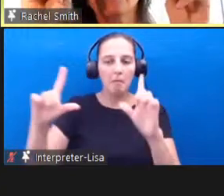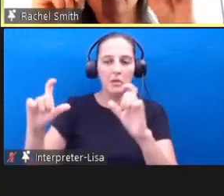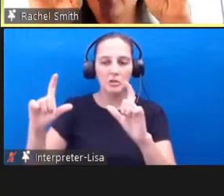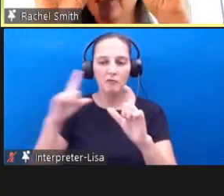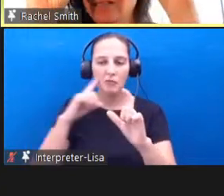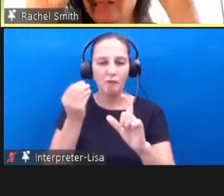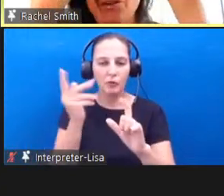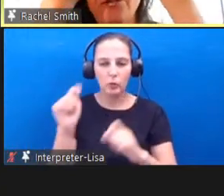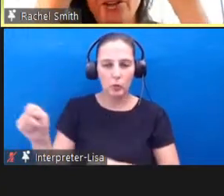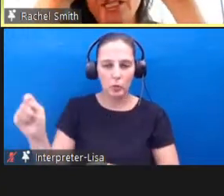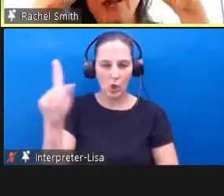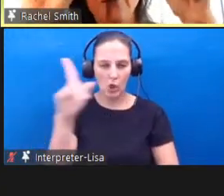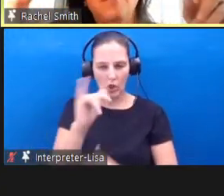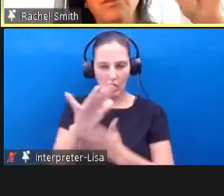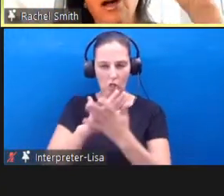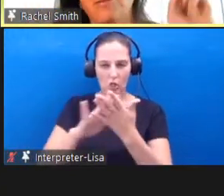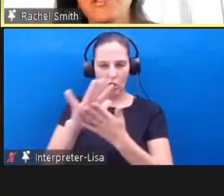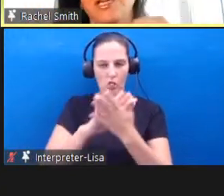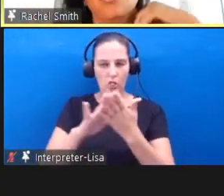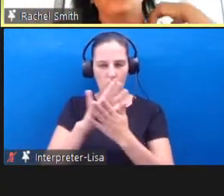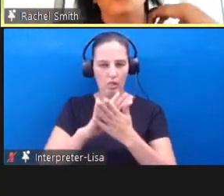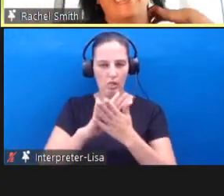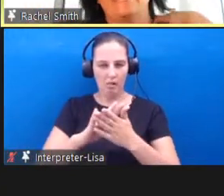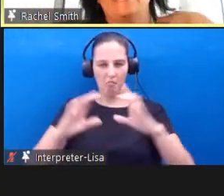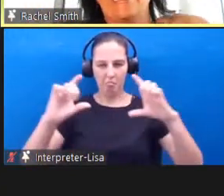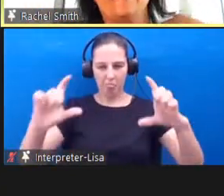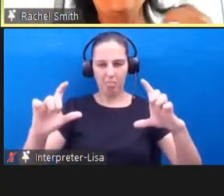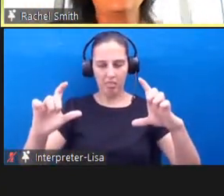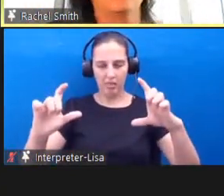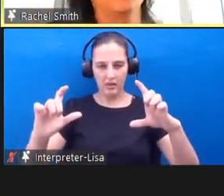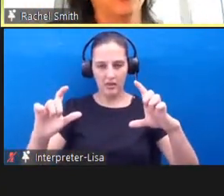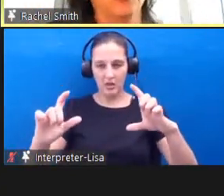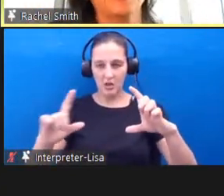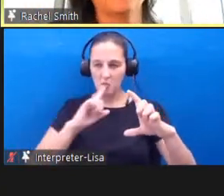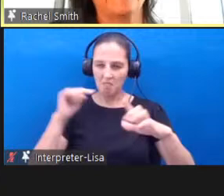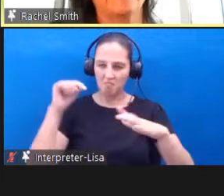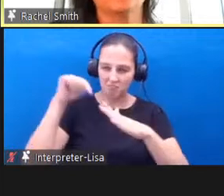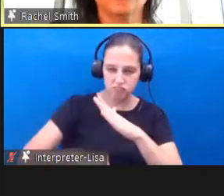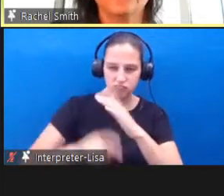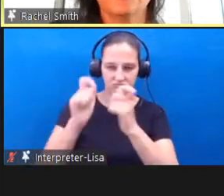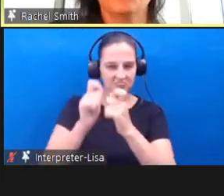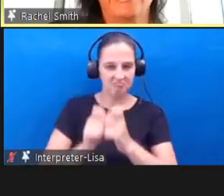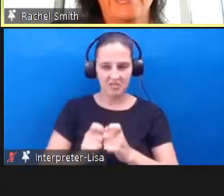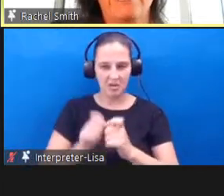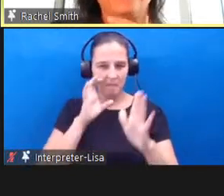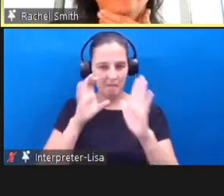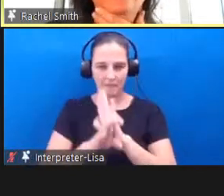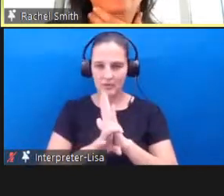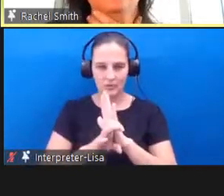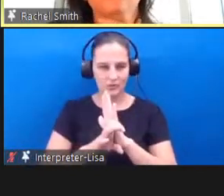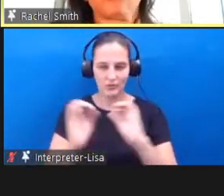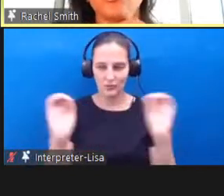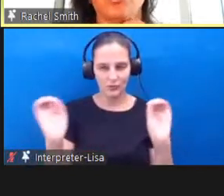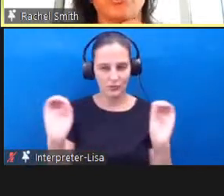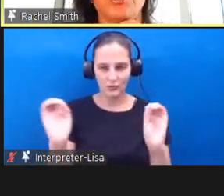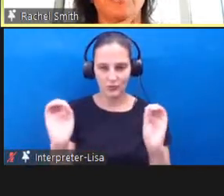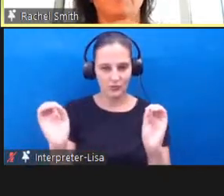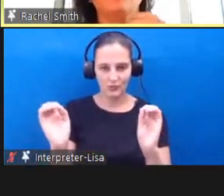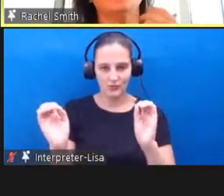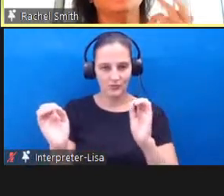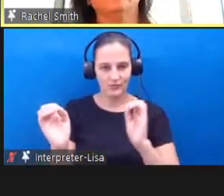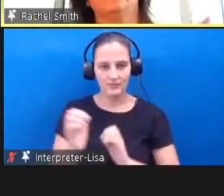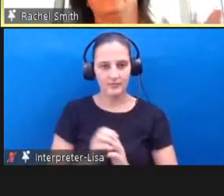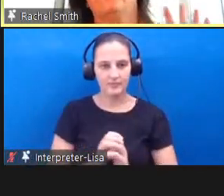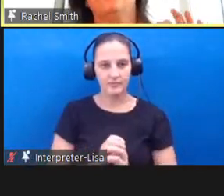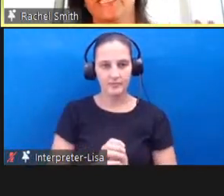balls in the, fuzzy blobs. We can't get anything up close like a surface we have in our solar system.